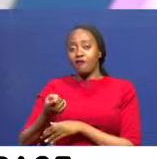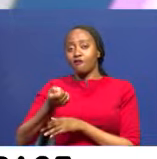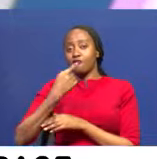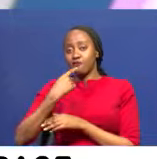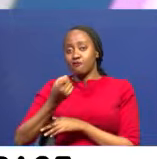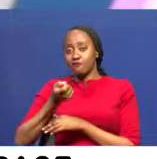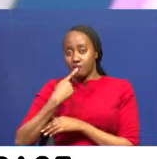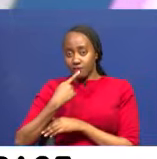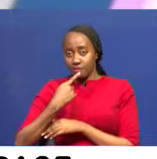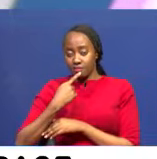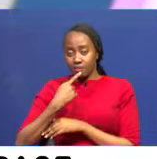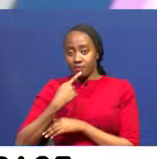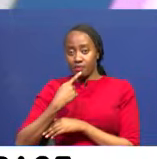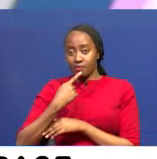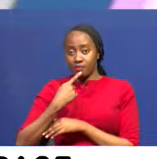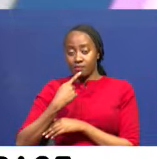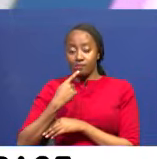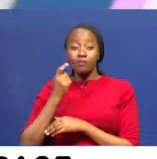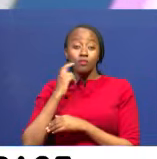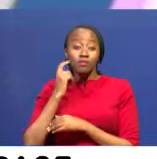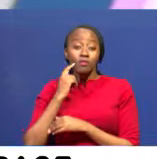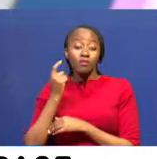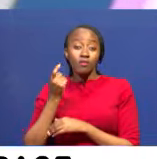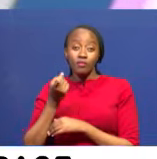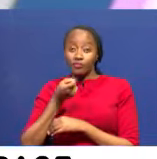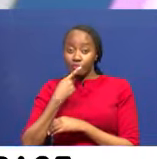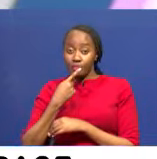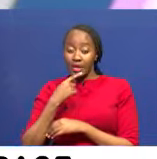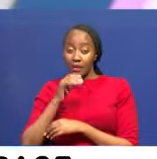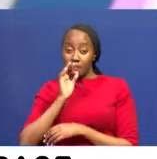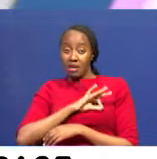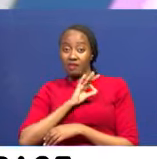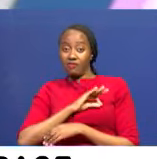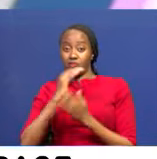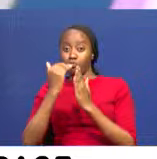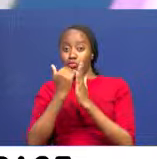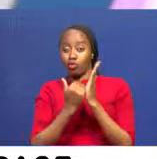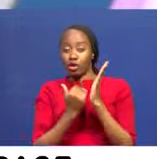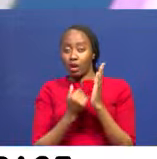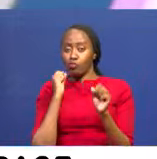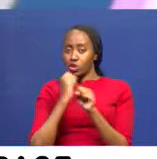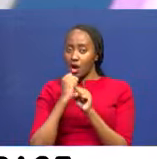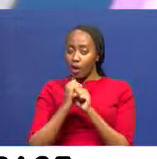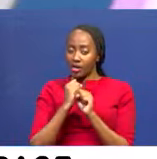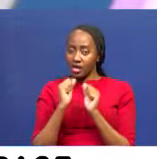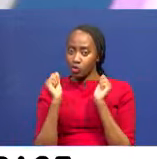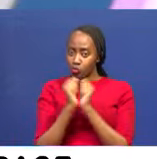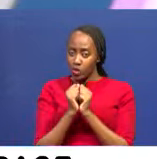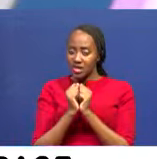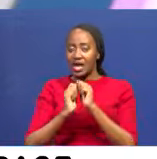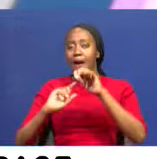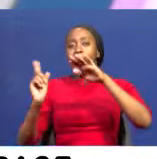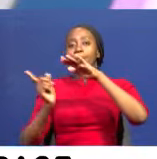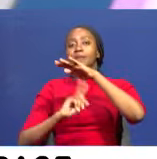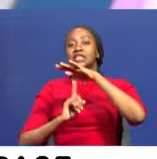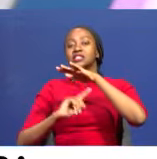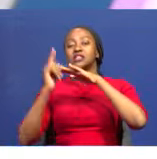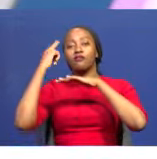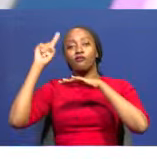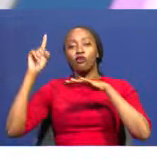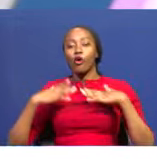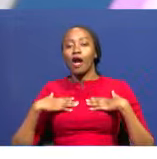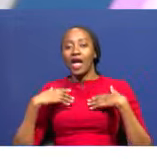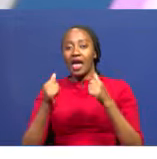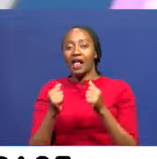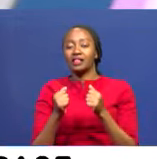benefits program. So that is something that we are still working with with the Ministry of Health to make